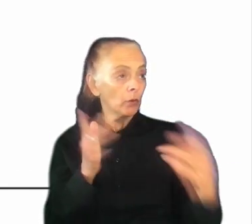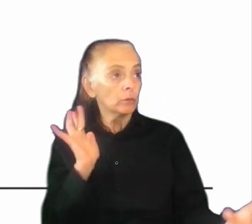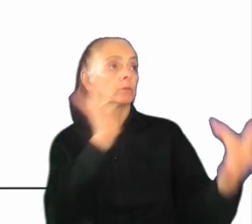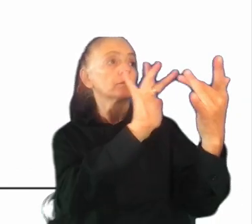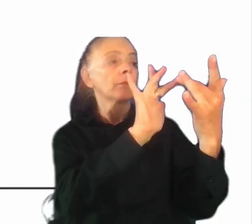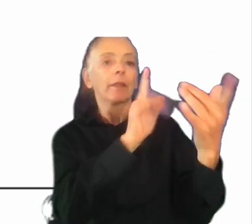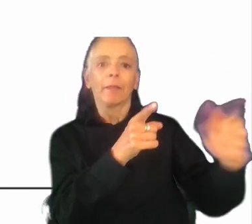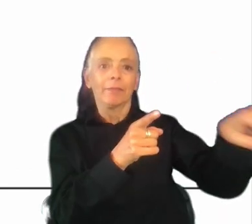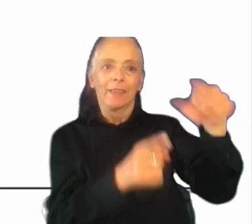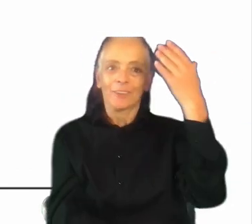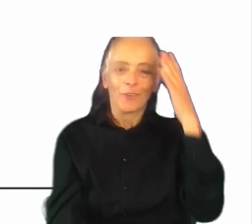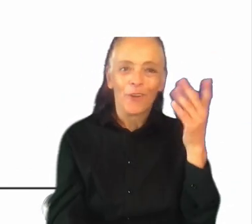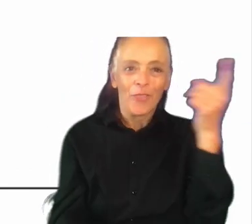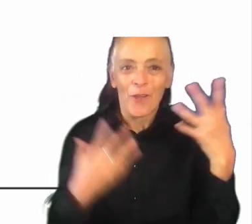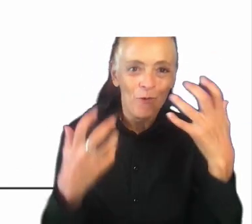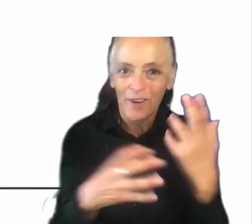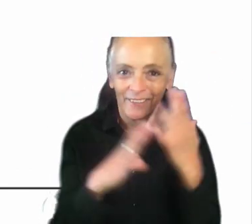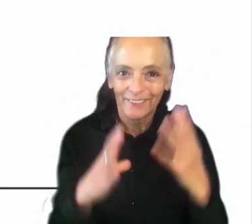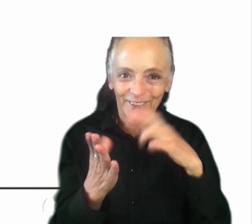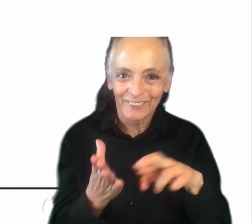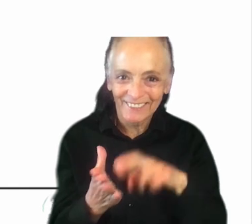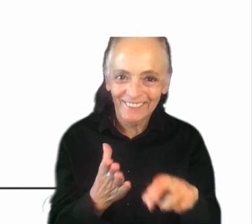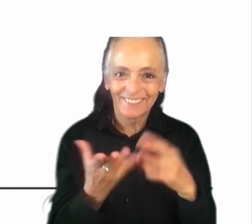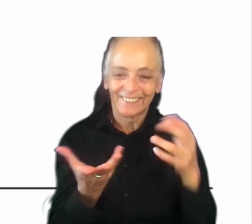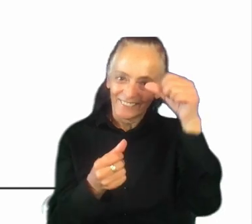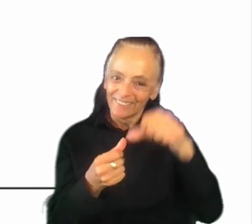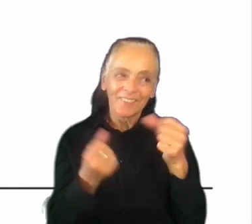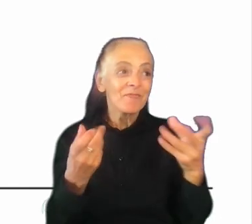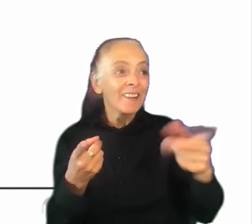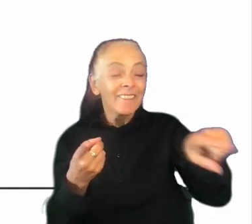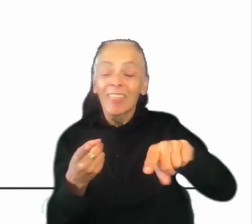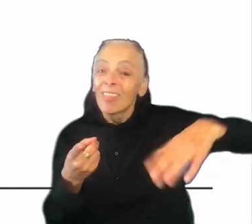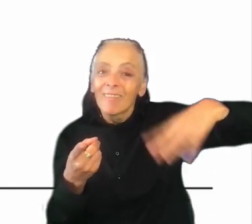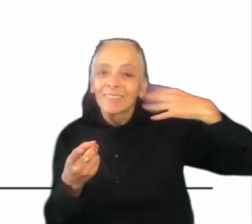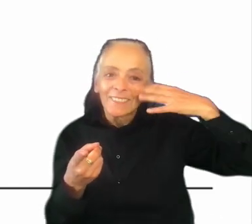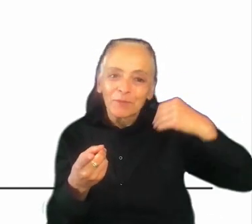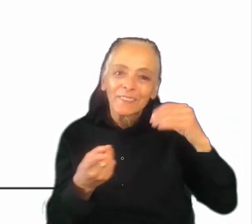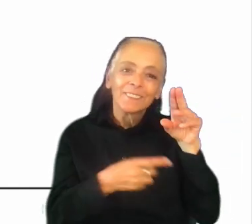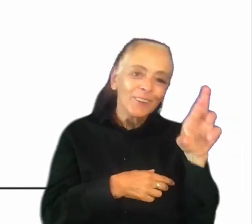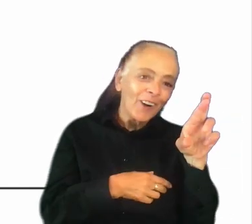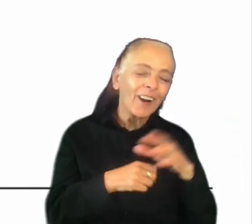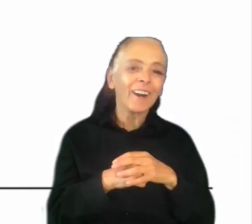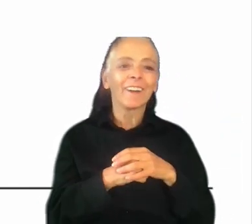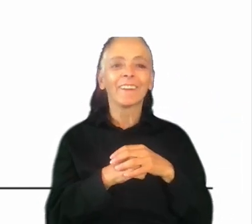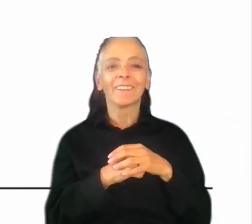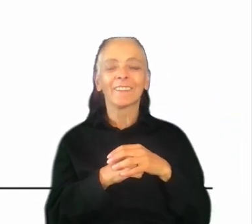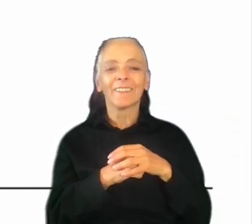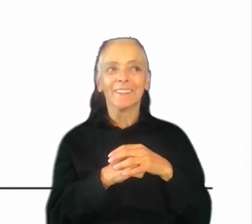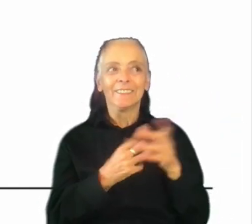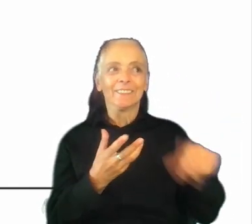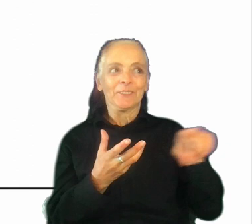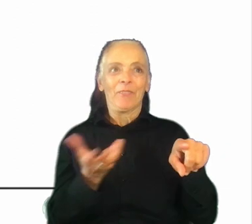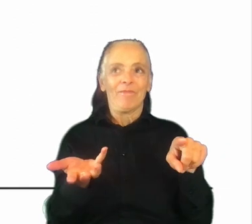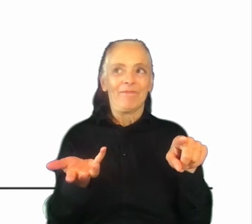is that they don't know they want user research as we've talked about many of these teams have not experienced user research or user researchers before and so